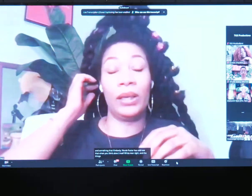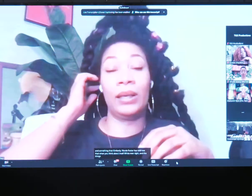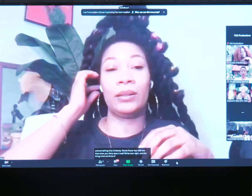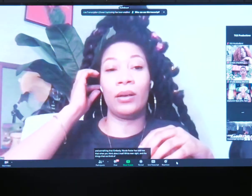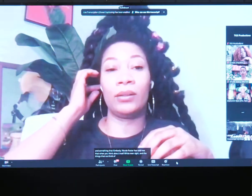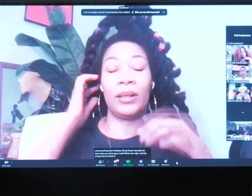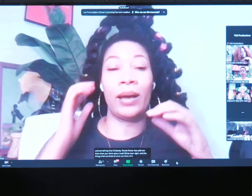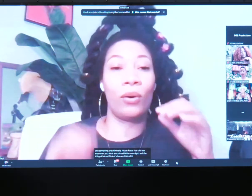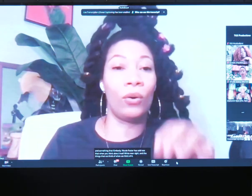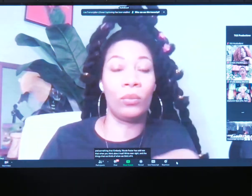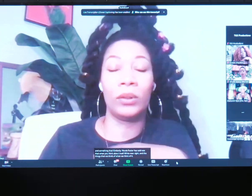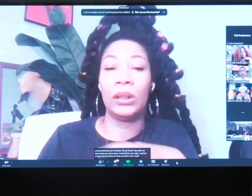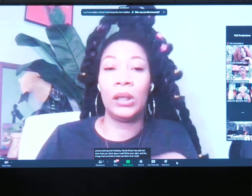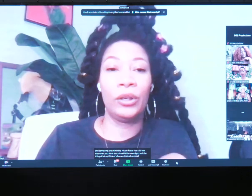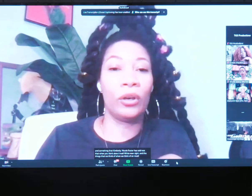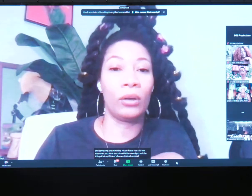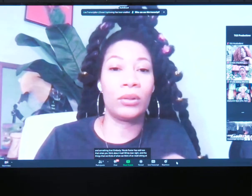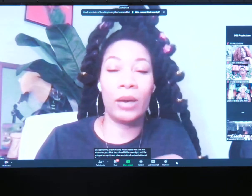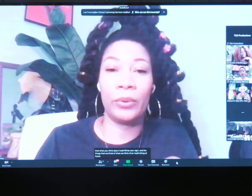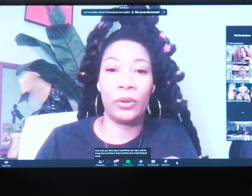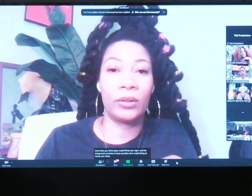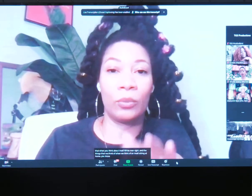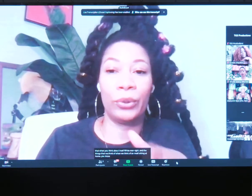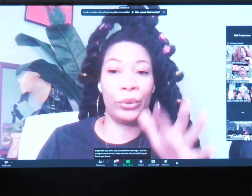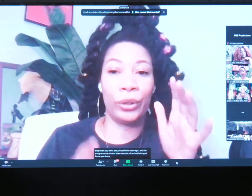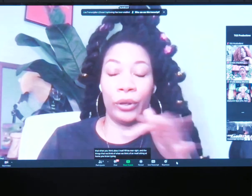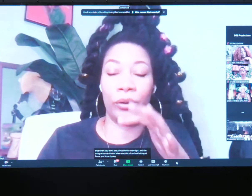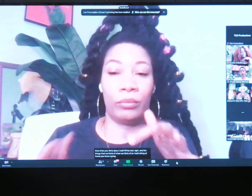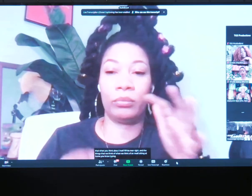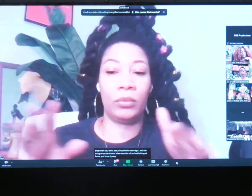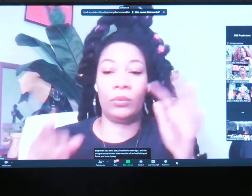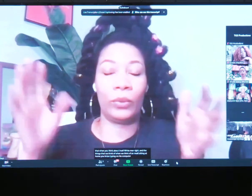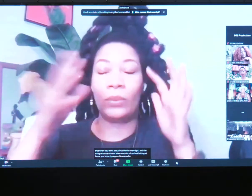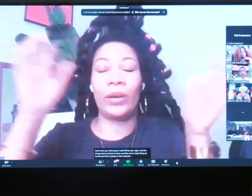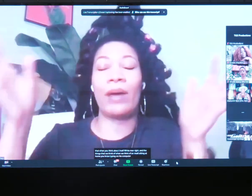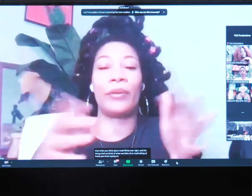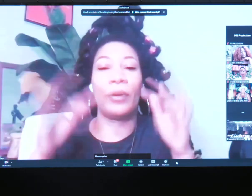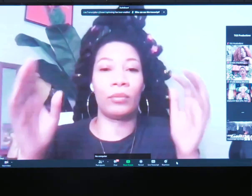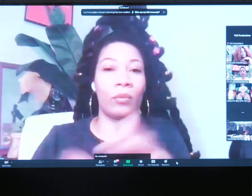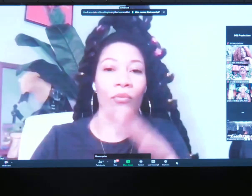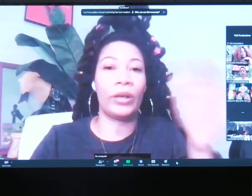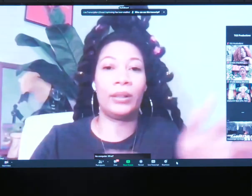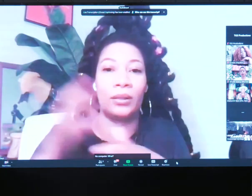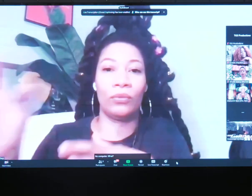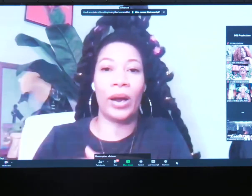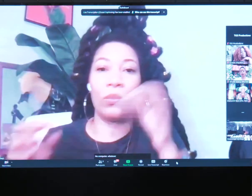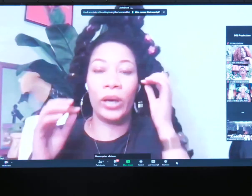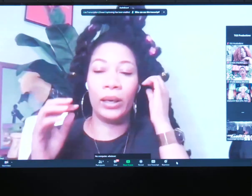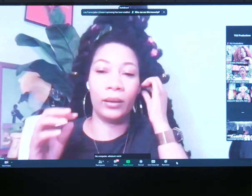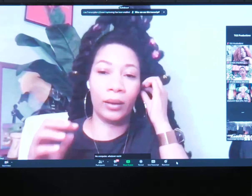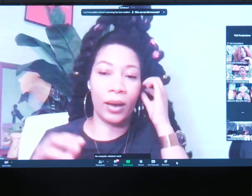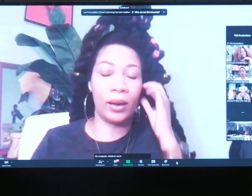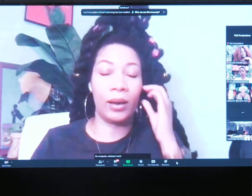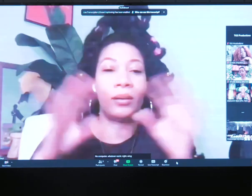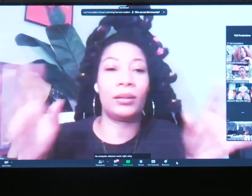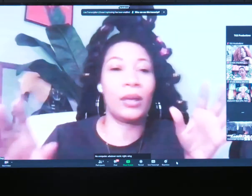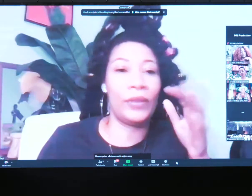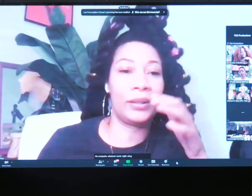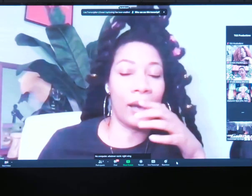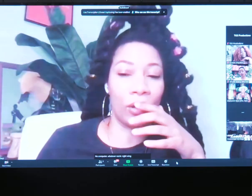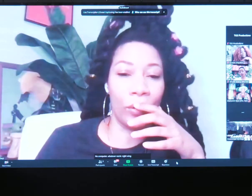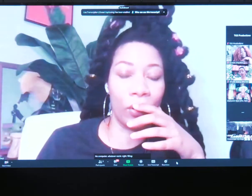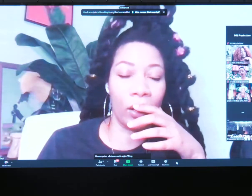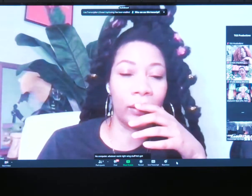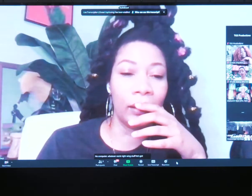think of an incel sitting at home, typing on his computer, whatever racist right-wing stuff